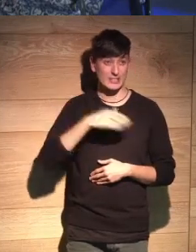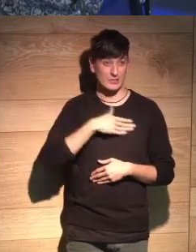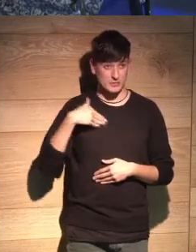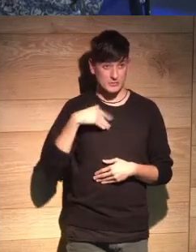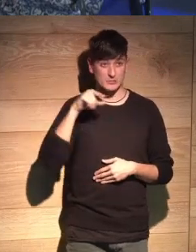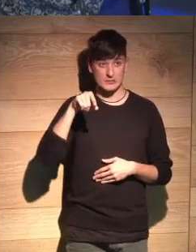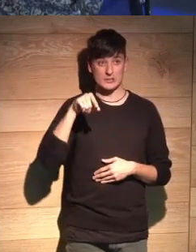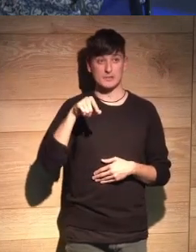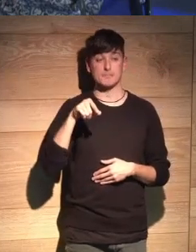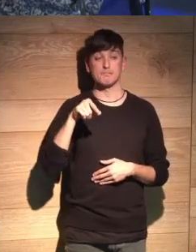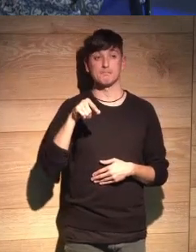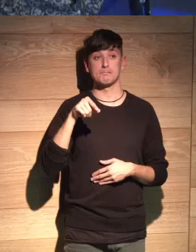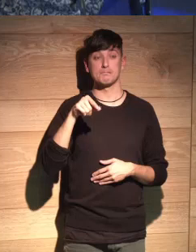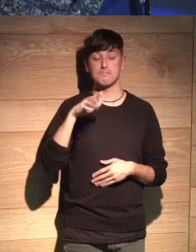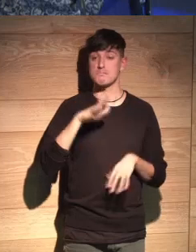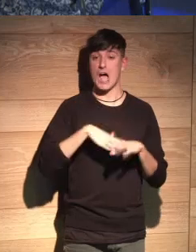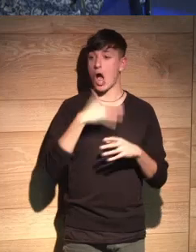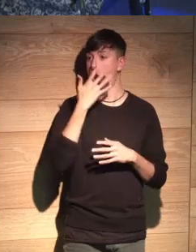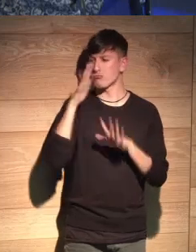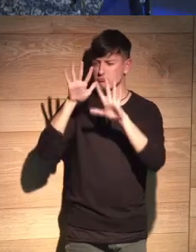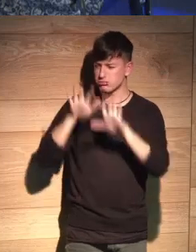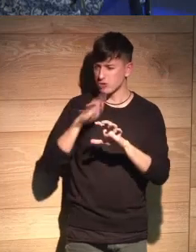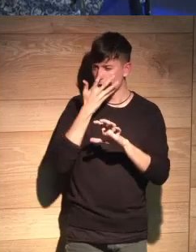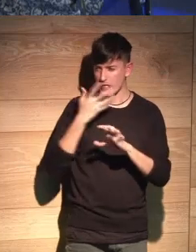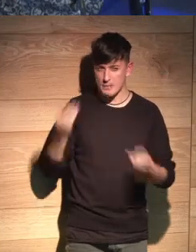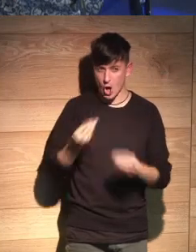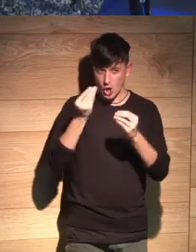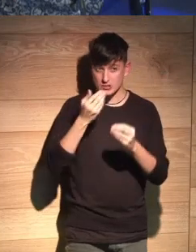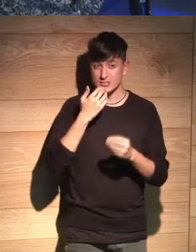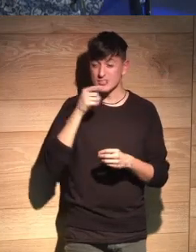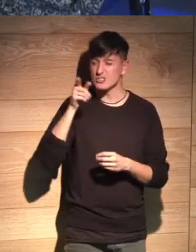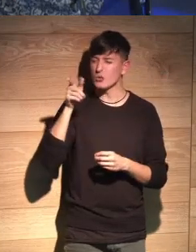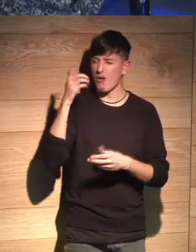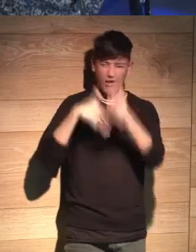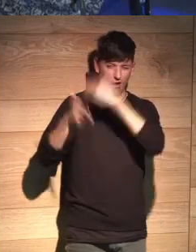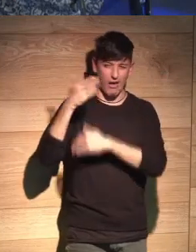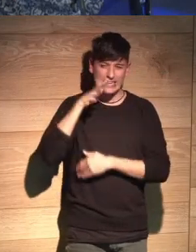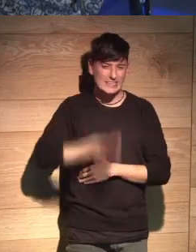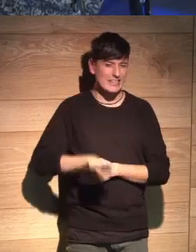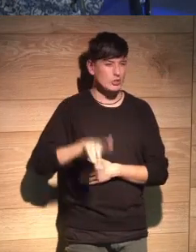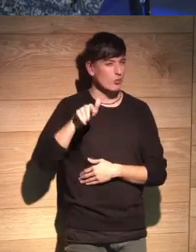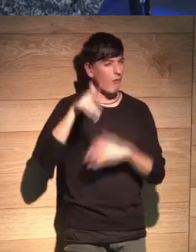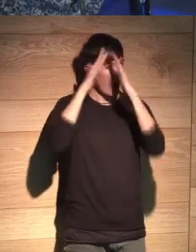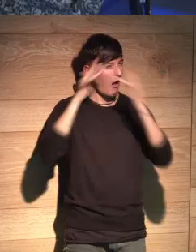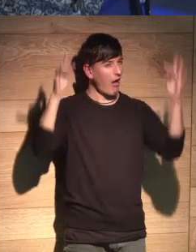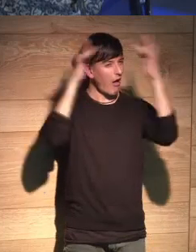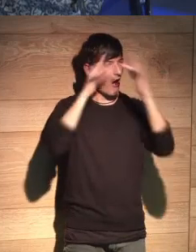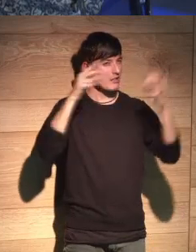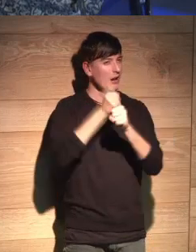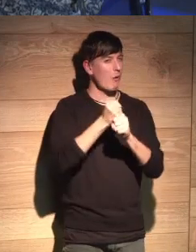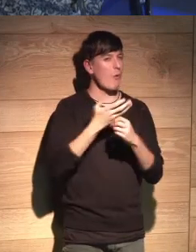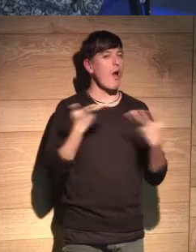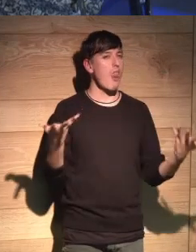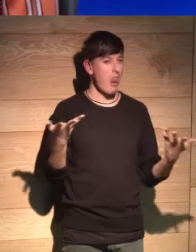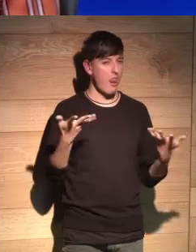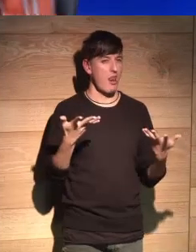it here in this house, in Espacio Telefónica, to know you slightly better. When you were a girl, what were you dreaming about that you wanted to be when